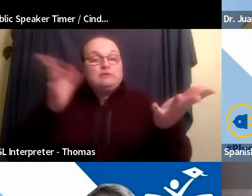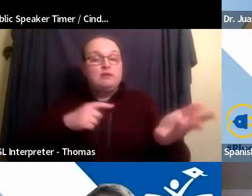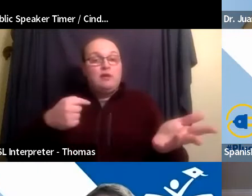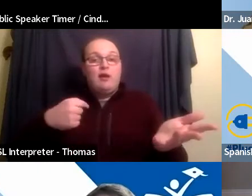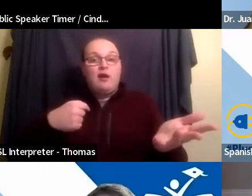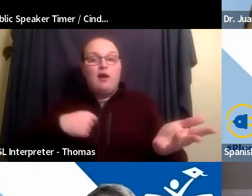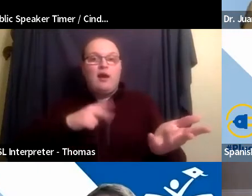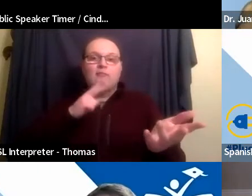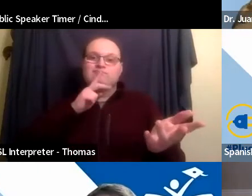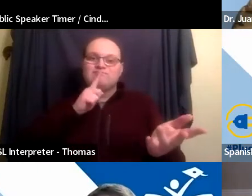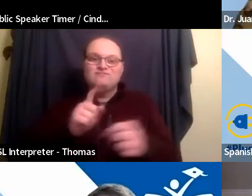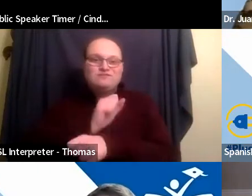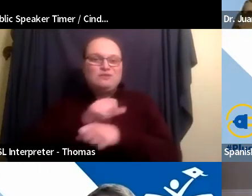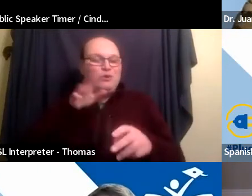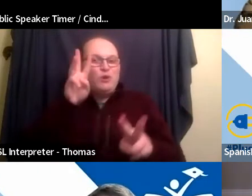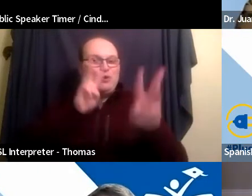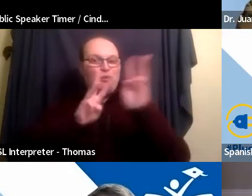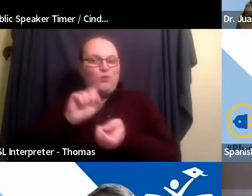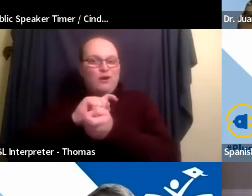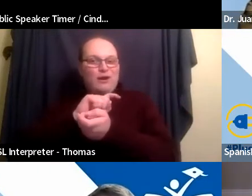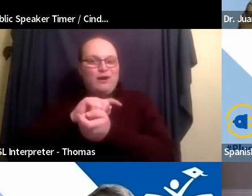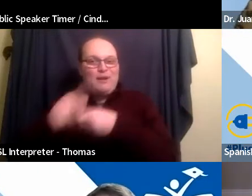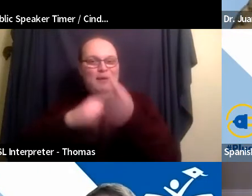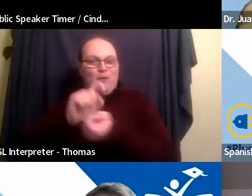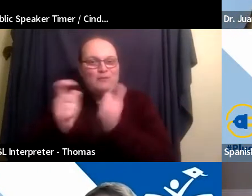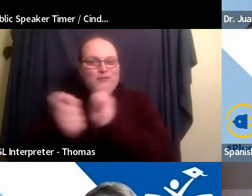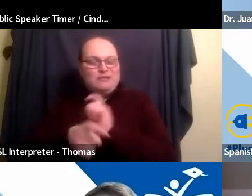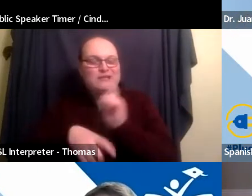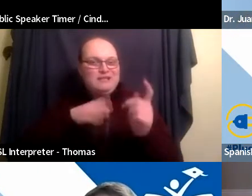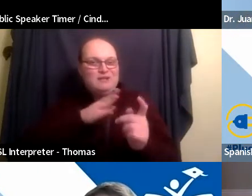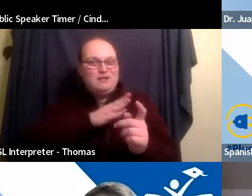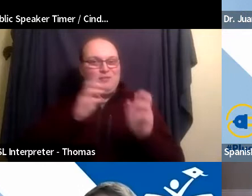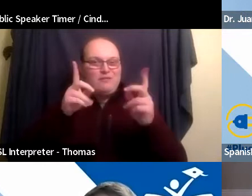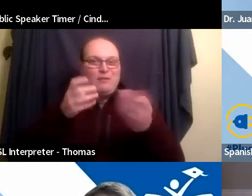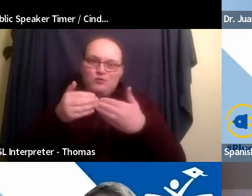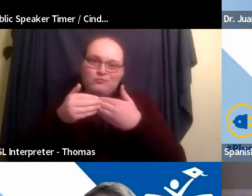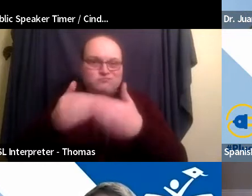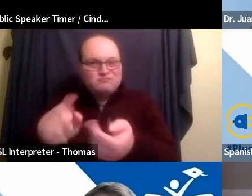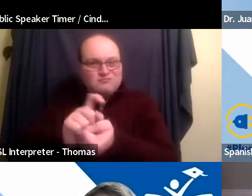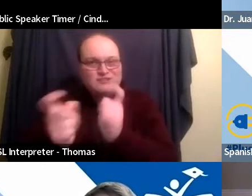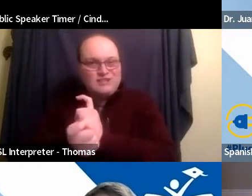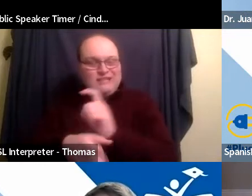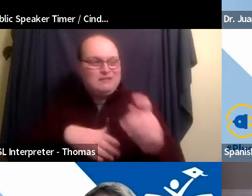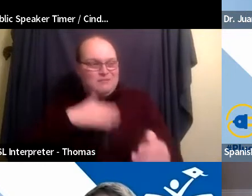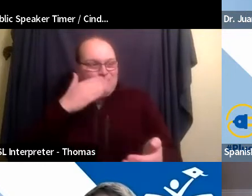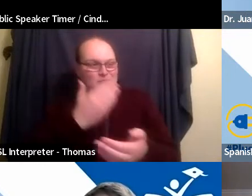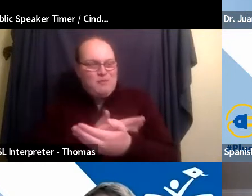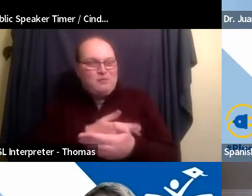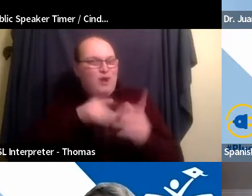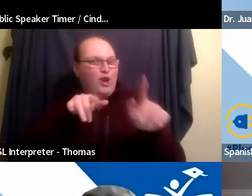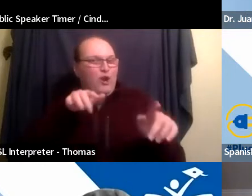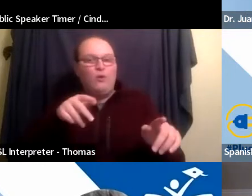very worried for the changes that the Board of Education would like to move forward. My daughter has been at the